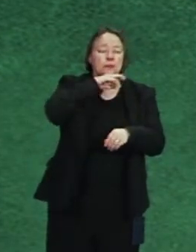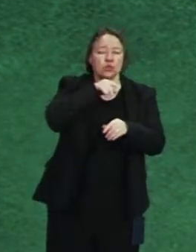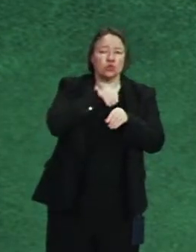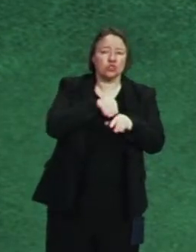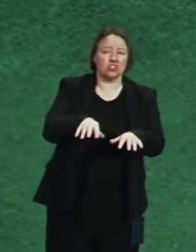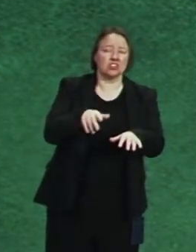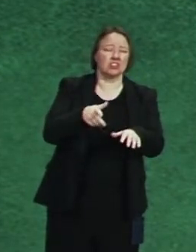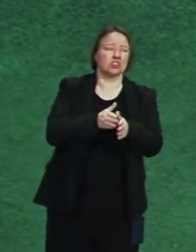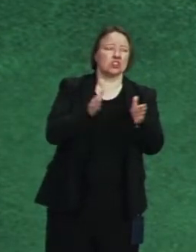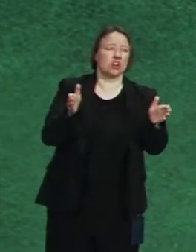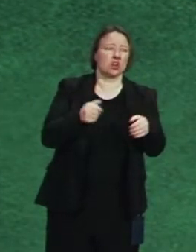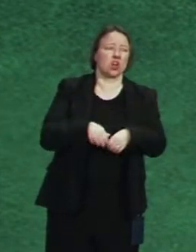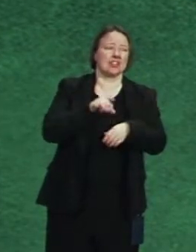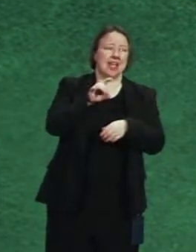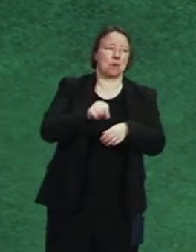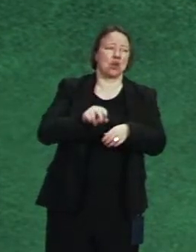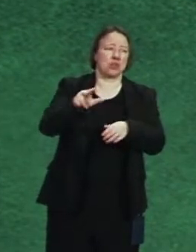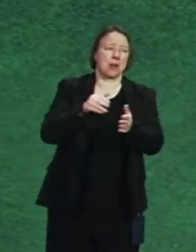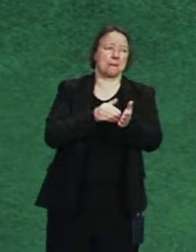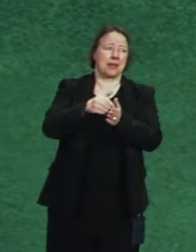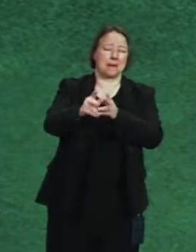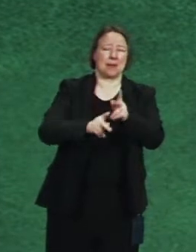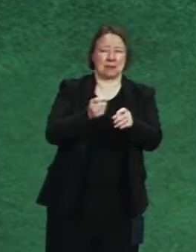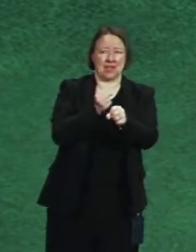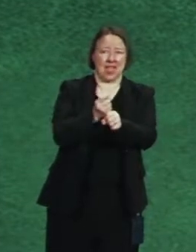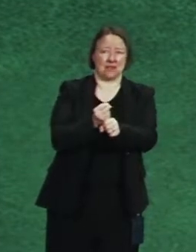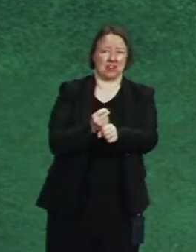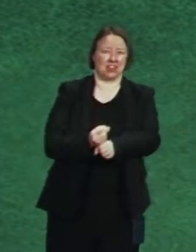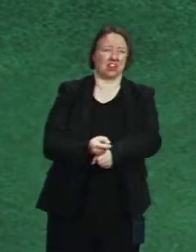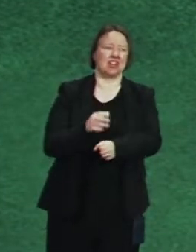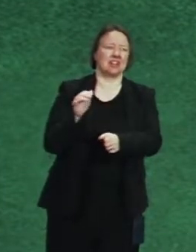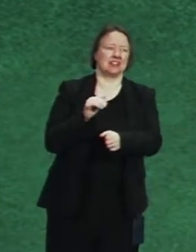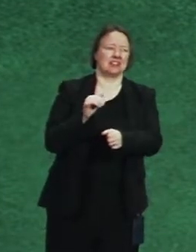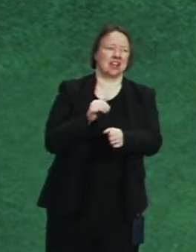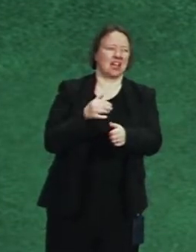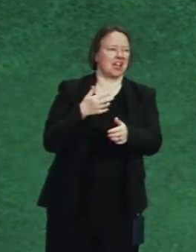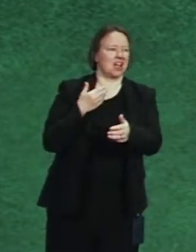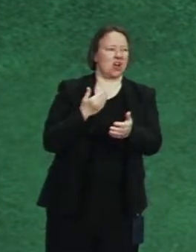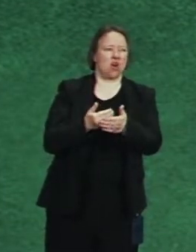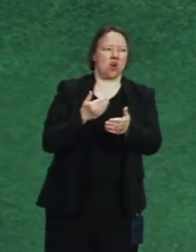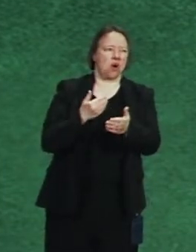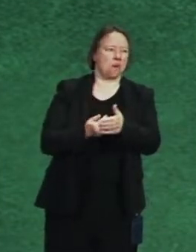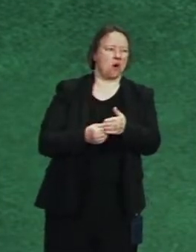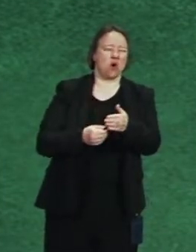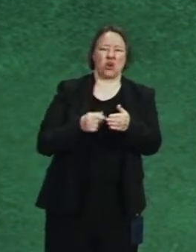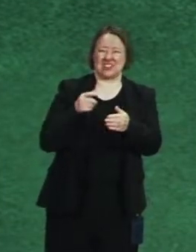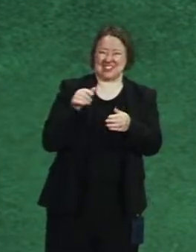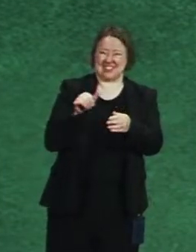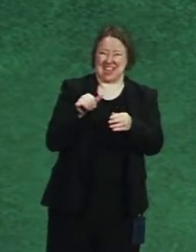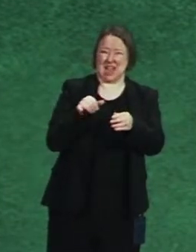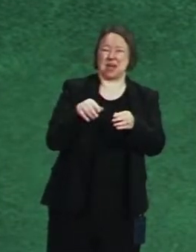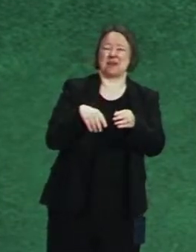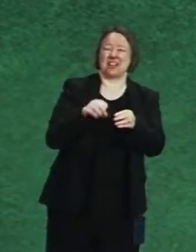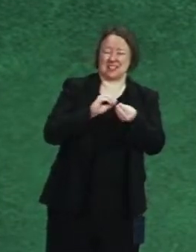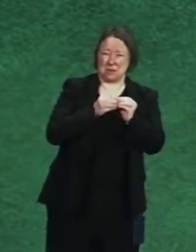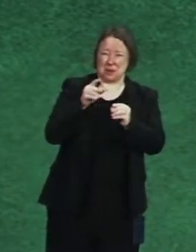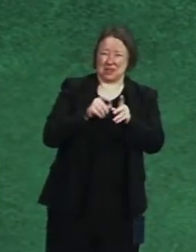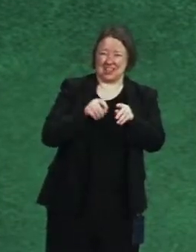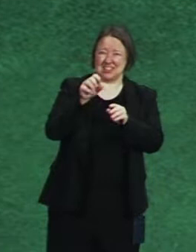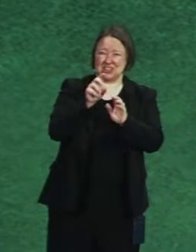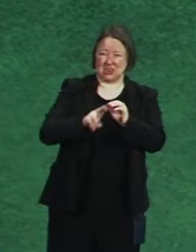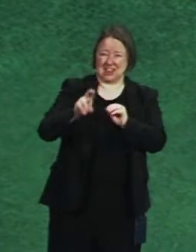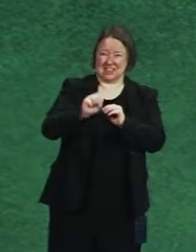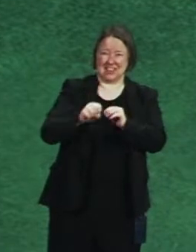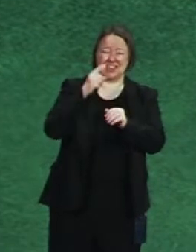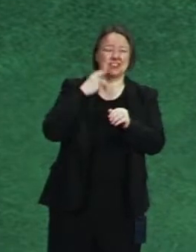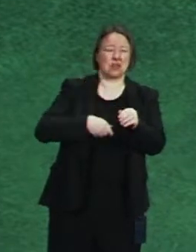kills about 8.3 million people every year. That is like wiping almost the entire population in the Michigan state. From drinking unsafe water